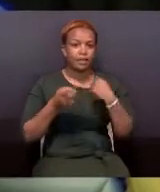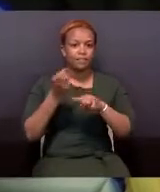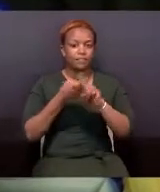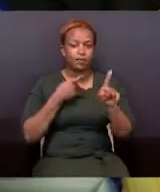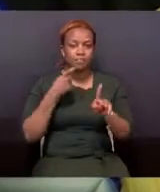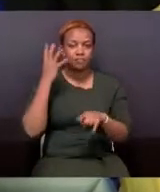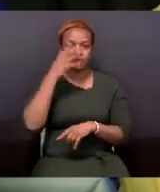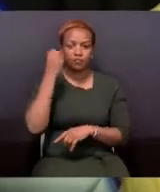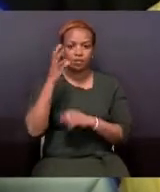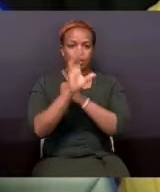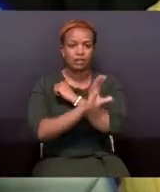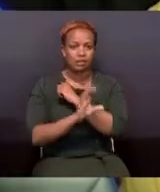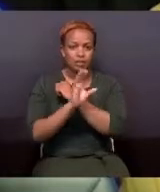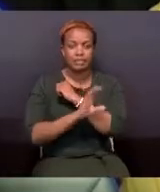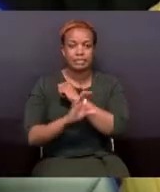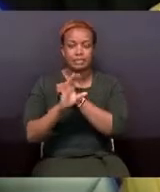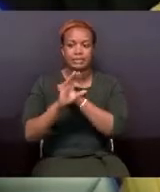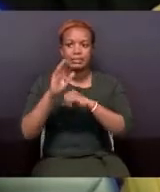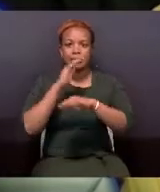beautiful country called Zambia.